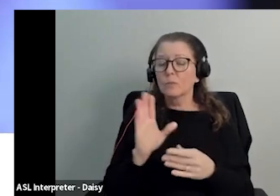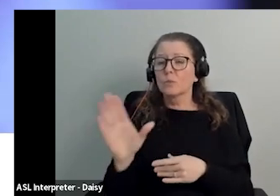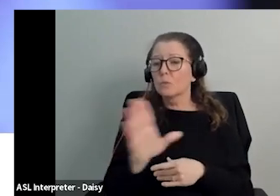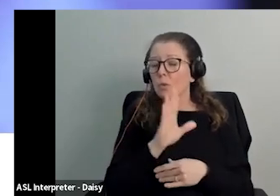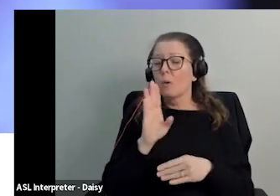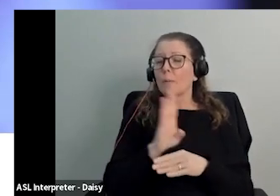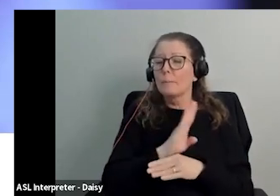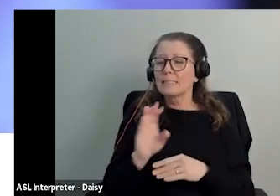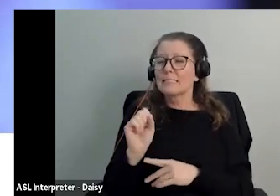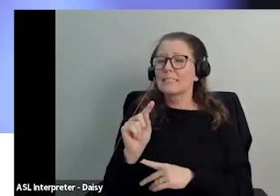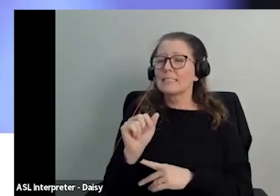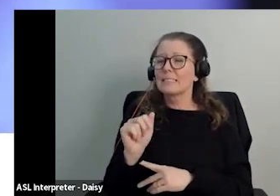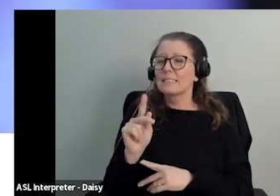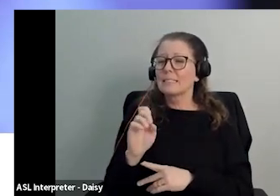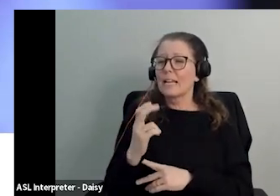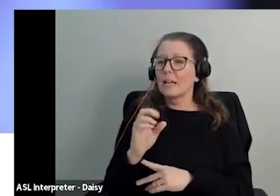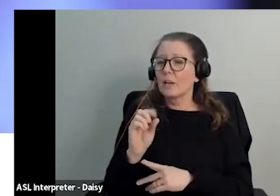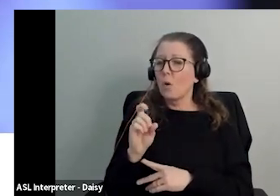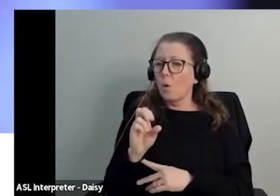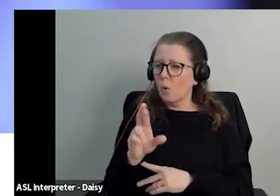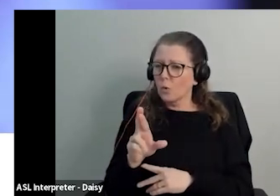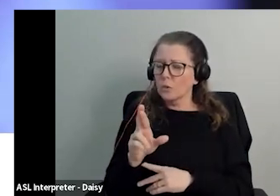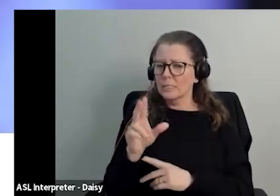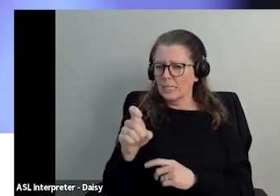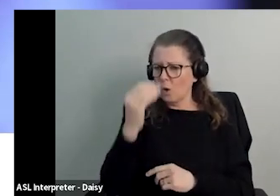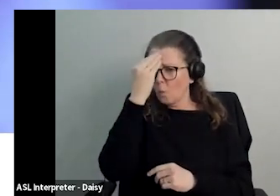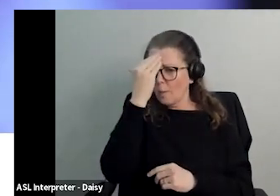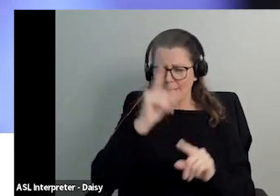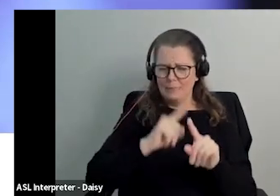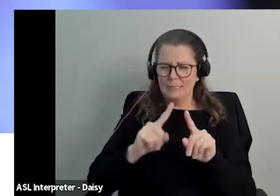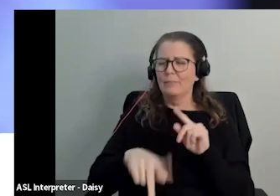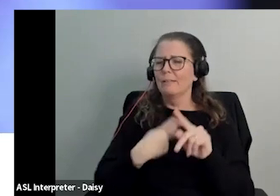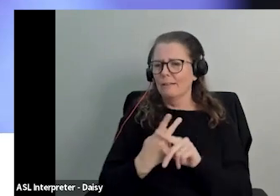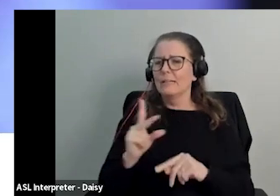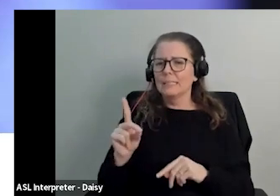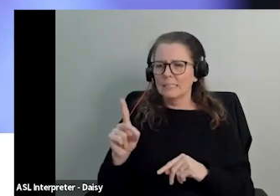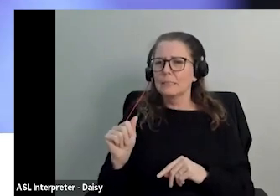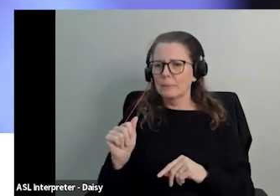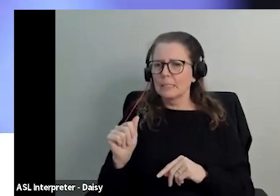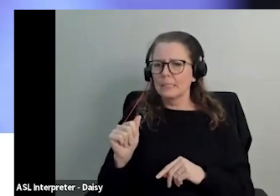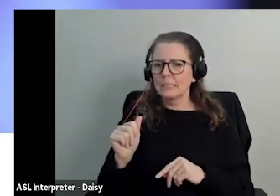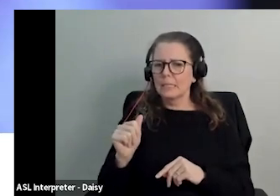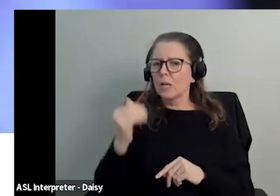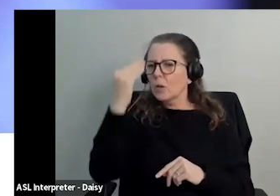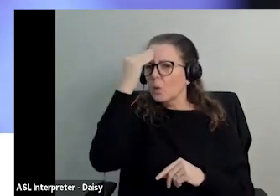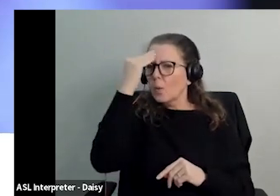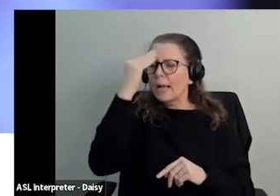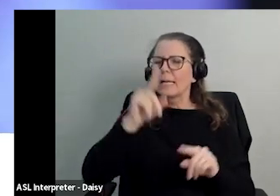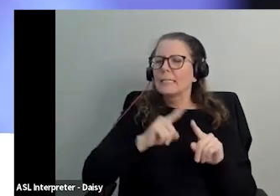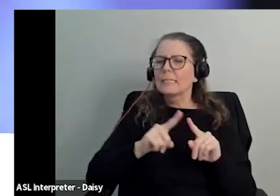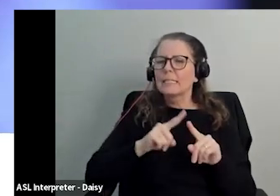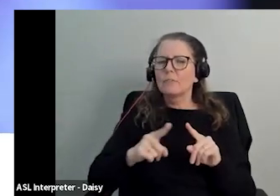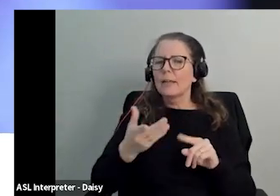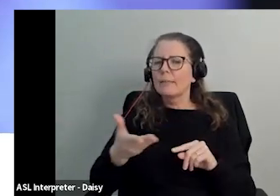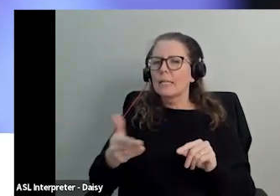understand that there's all types of disabilities and make sure that they're aware of that. Certainly, they can be aware of the things that are